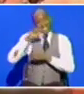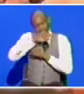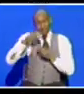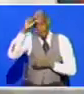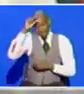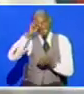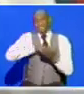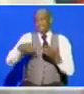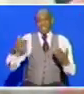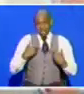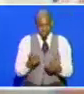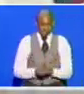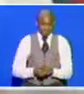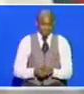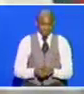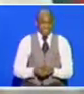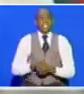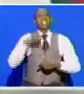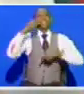failed.